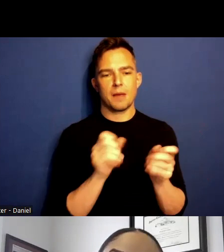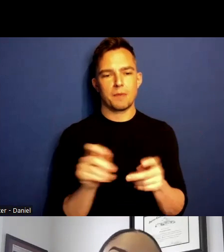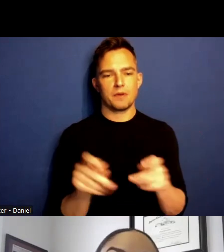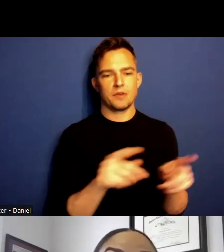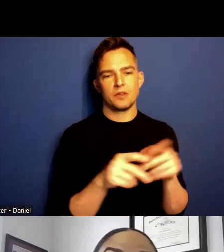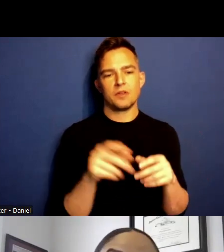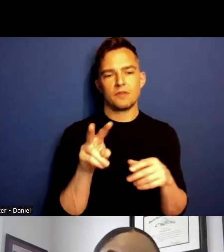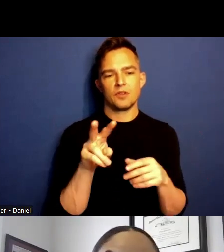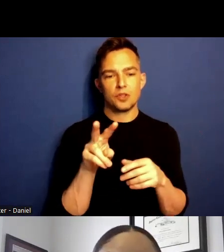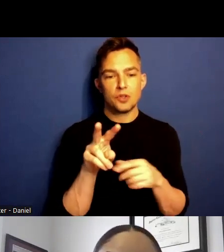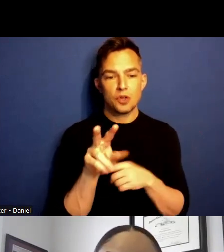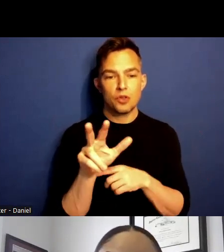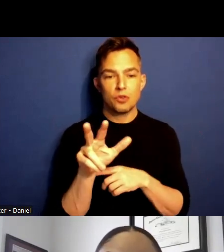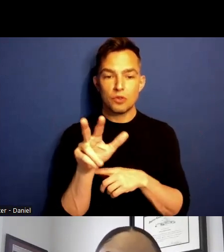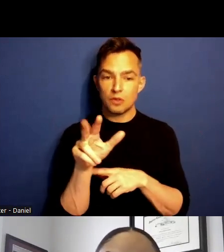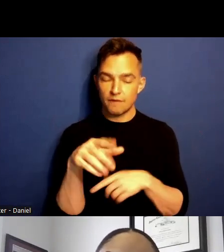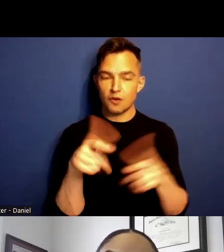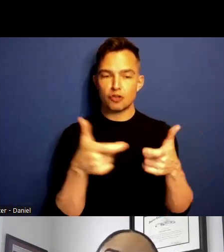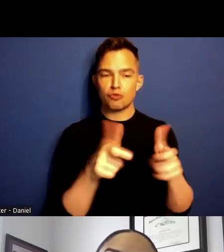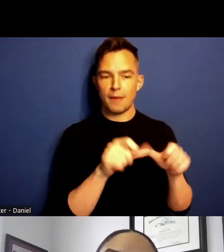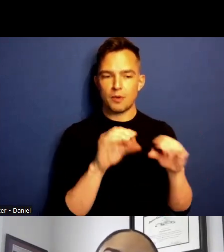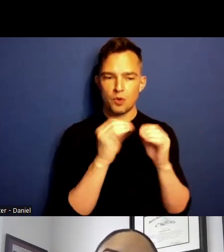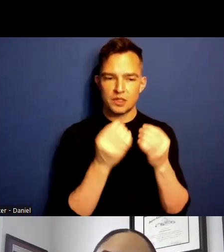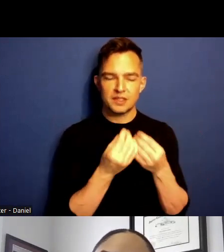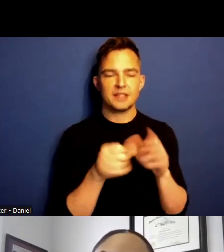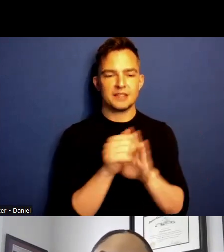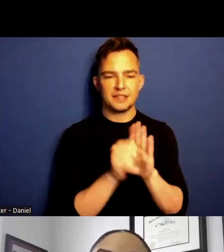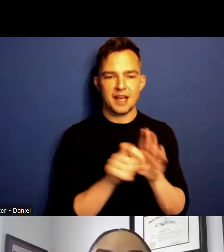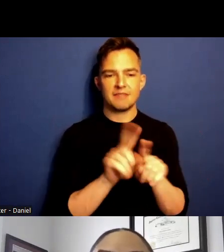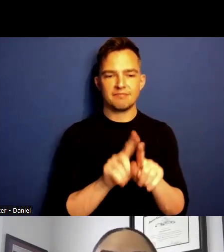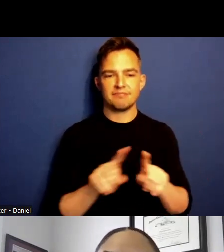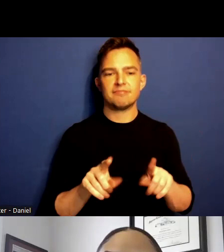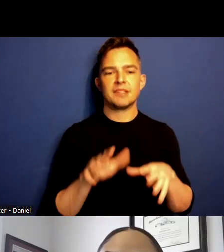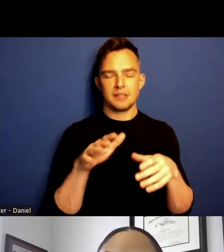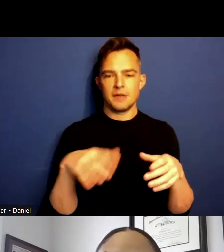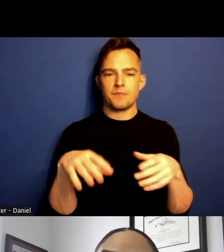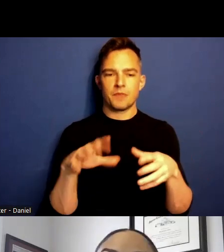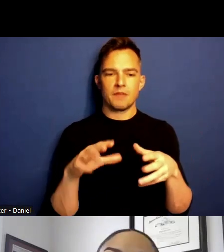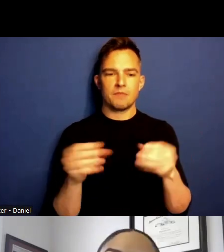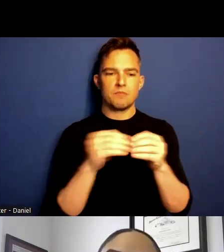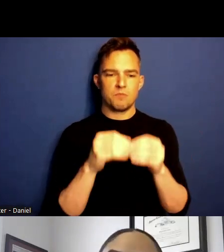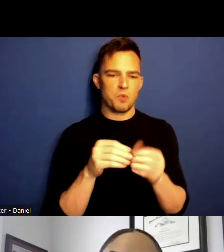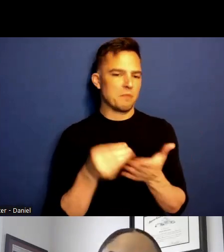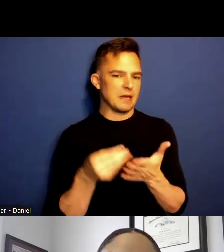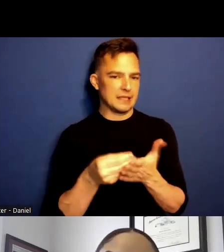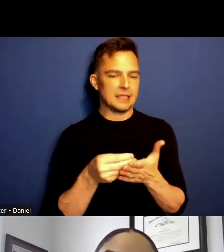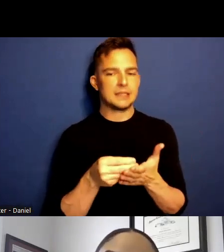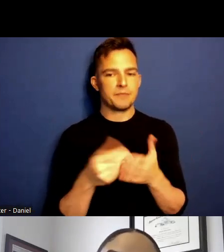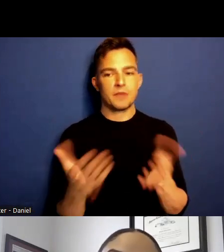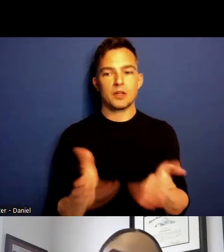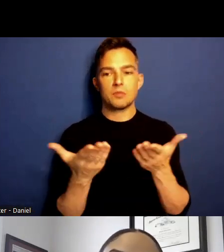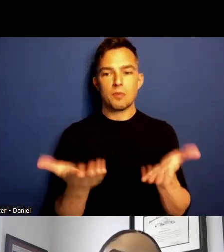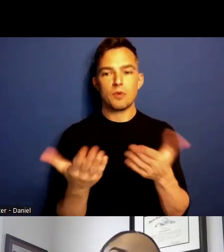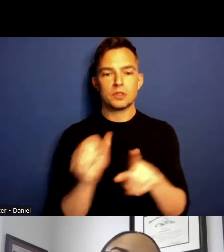territories, tribes and tribal organizations, and Lifeline Crisis Center follow-up programs for post-contact support